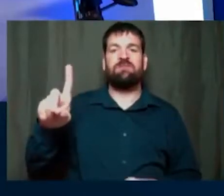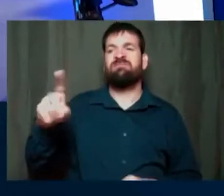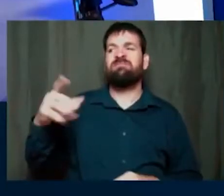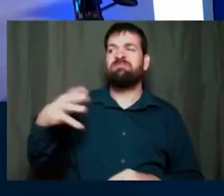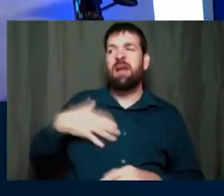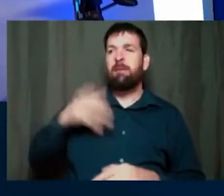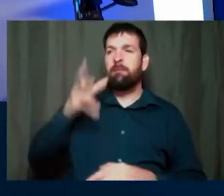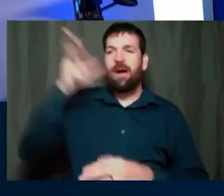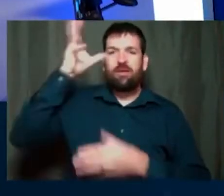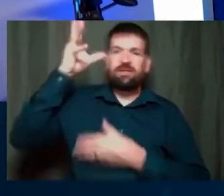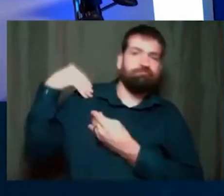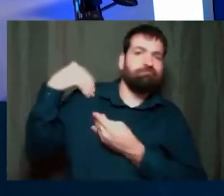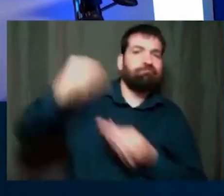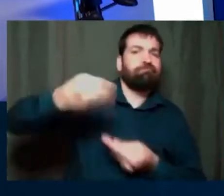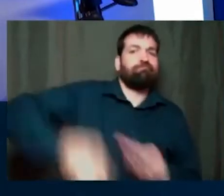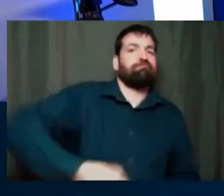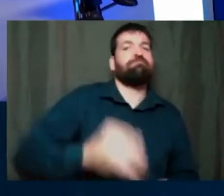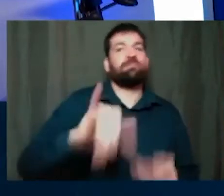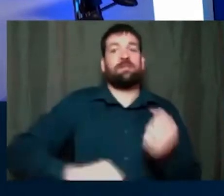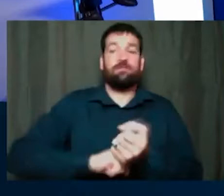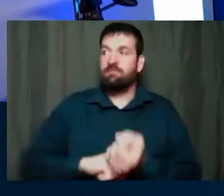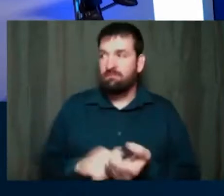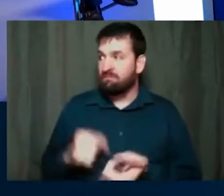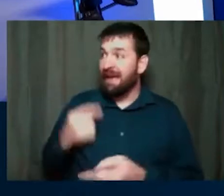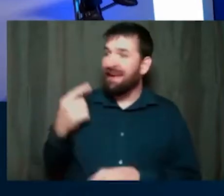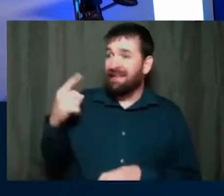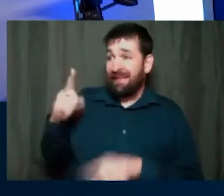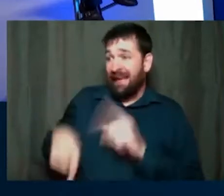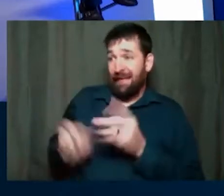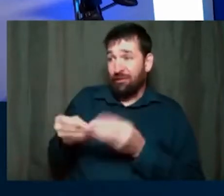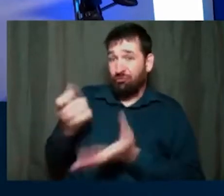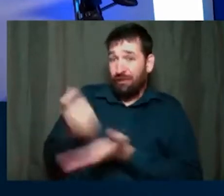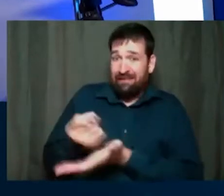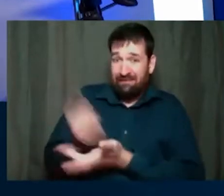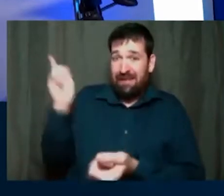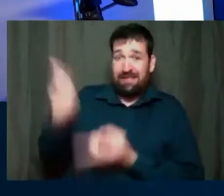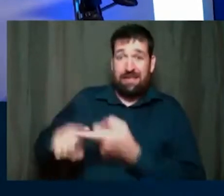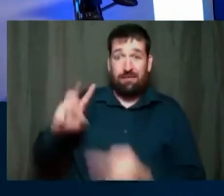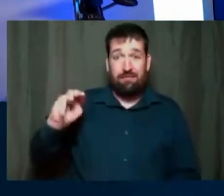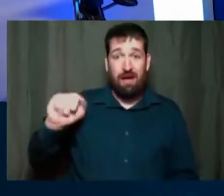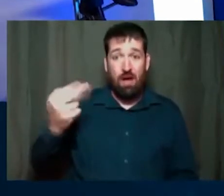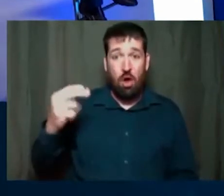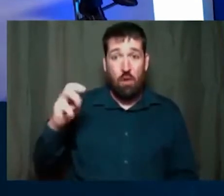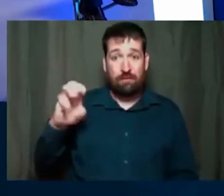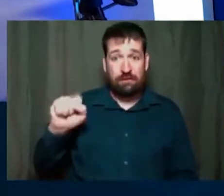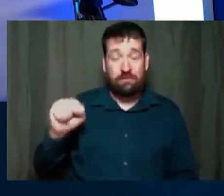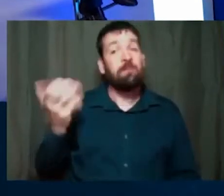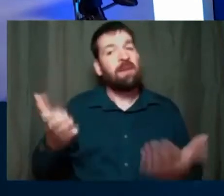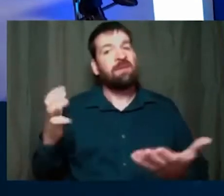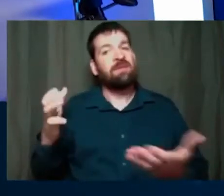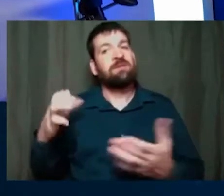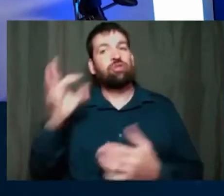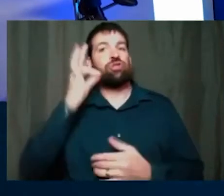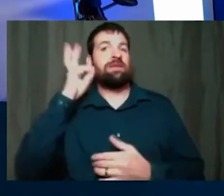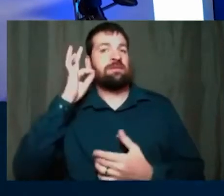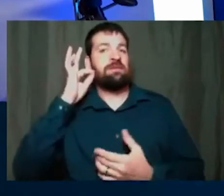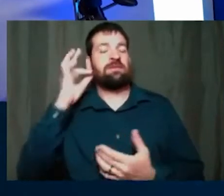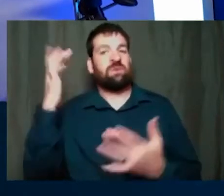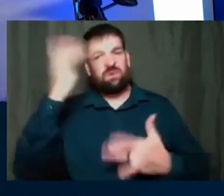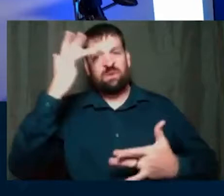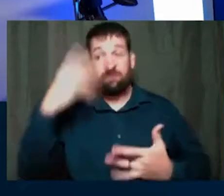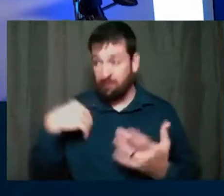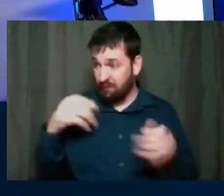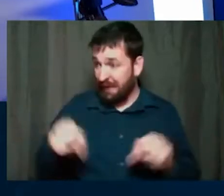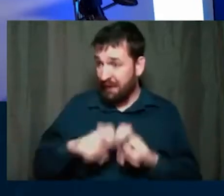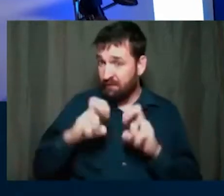pound. it was untreatable until Patrick Mahomes came. Right. Patrick And- Mahomes cured Chiefs' affliction, sort So of. is he allowed to stay on the desk with us today? Yeah, I even, suppose.